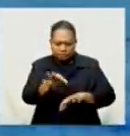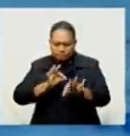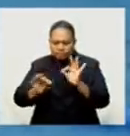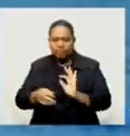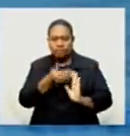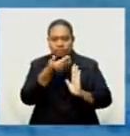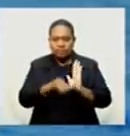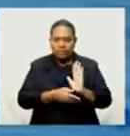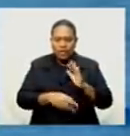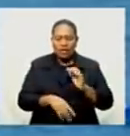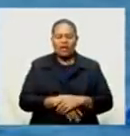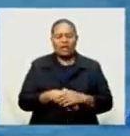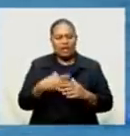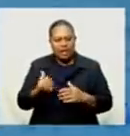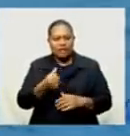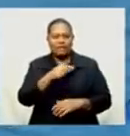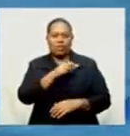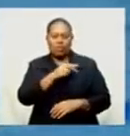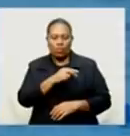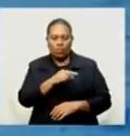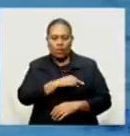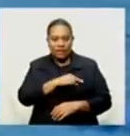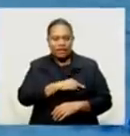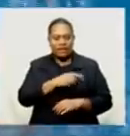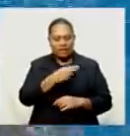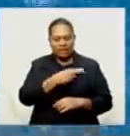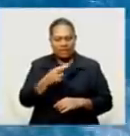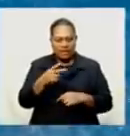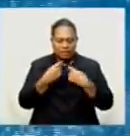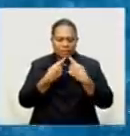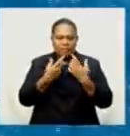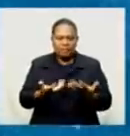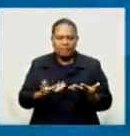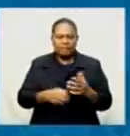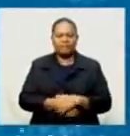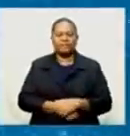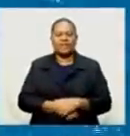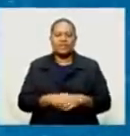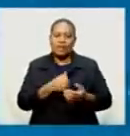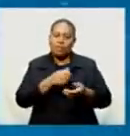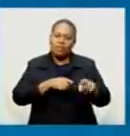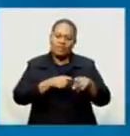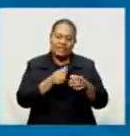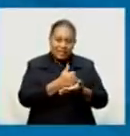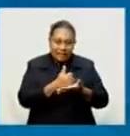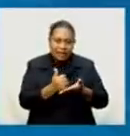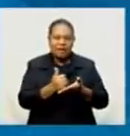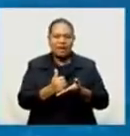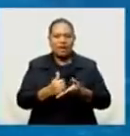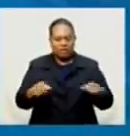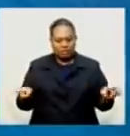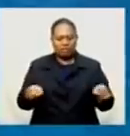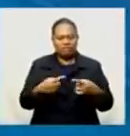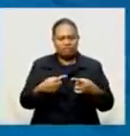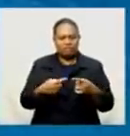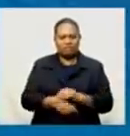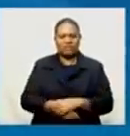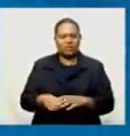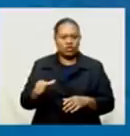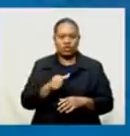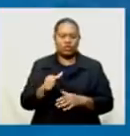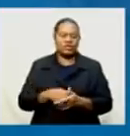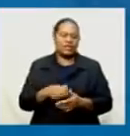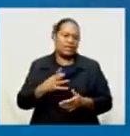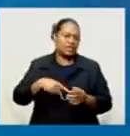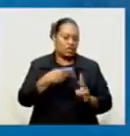criteria. He says FINA will analyze their personal best times as well as the number of competitions they've competed in recently to determine if